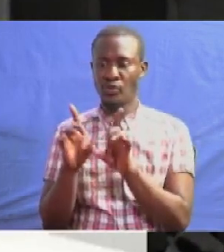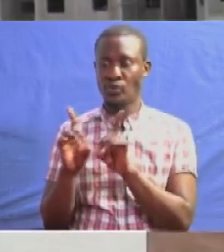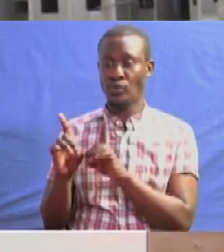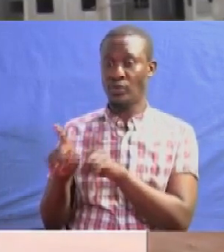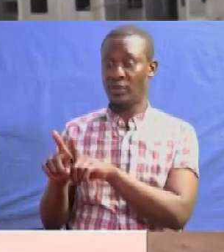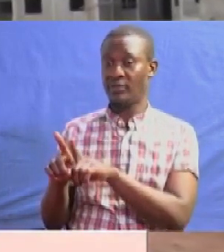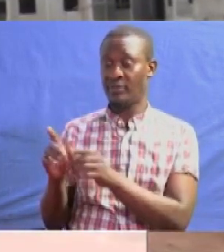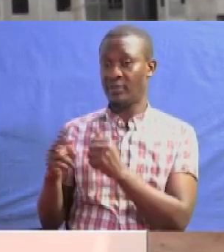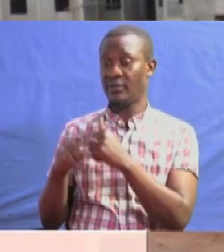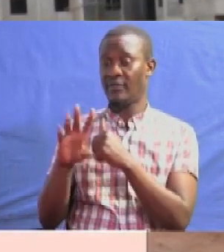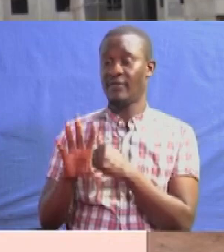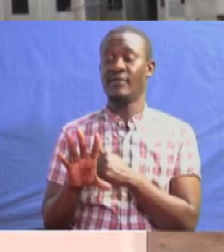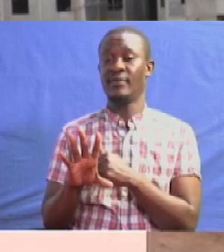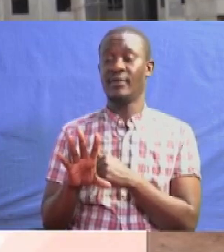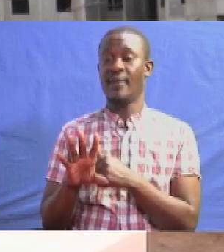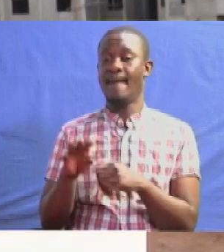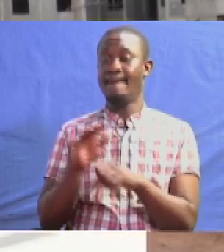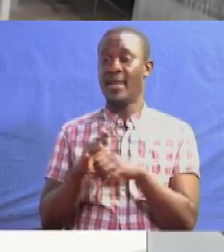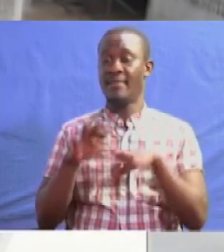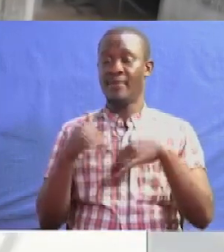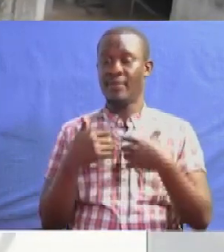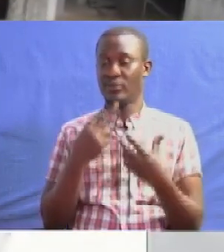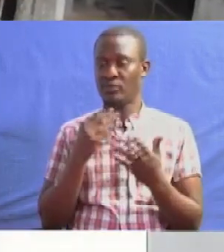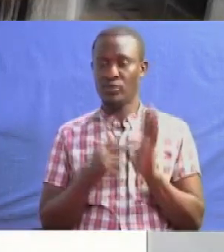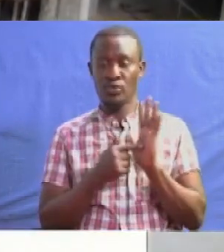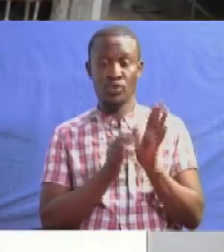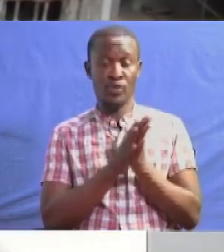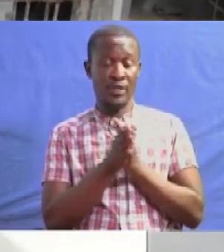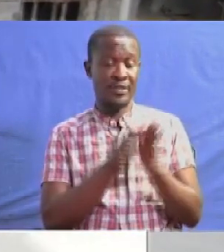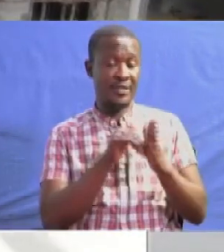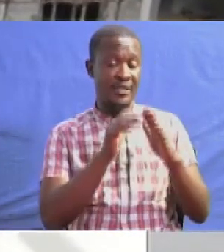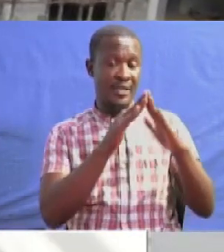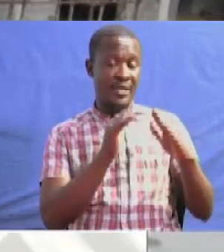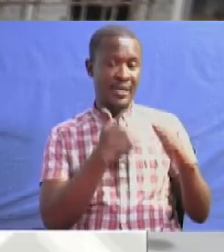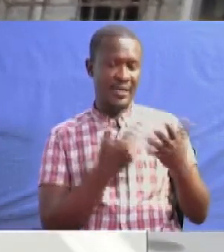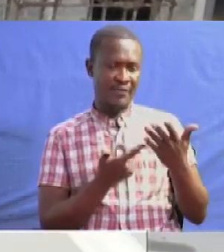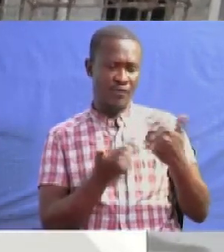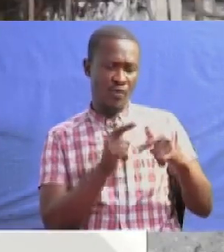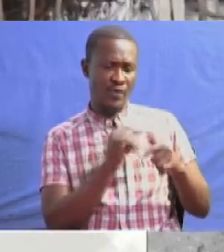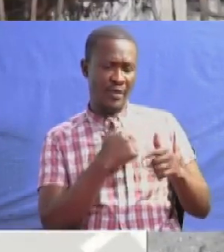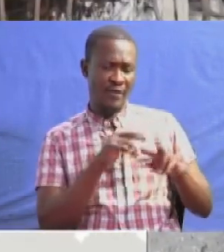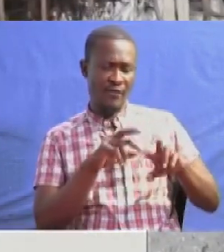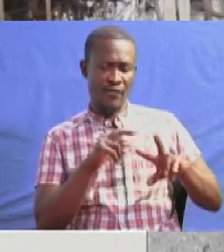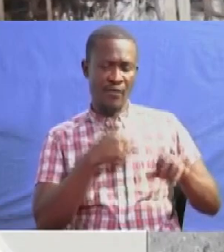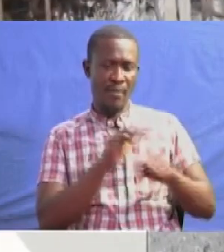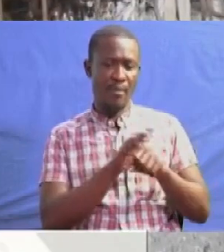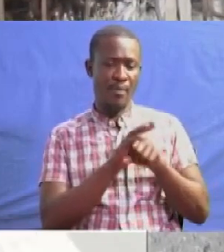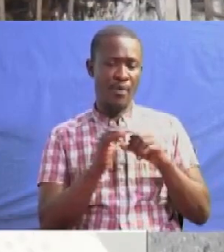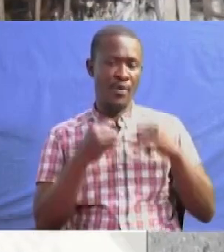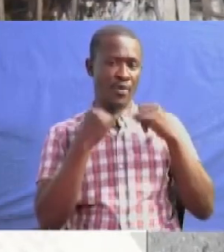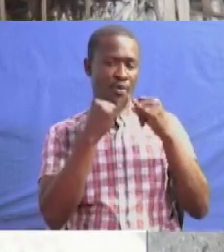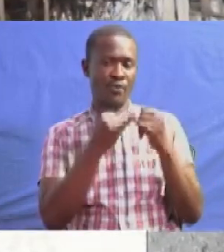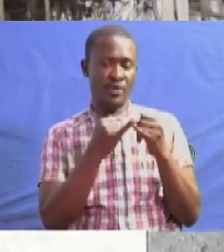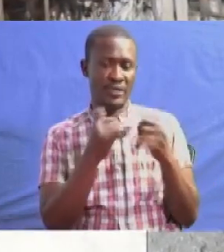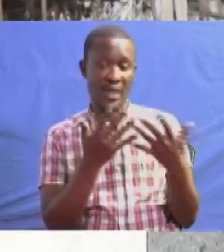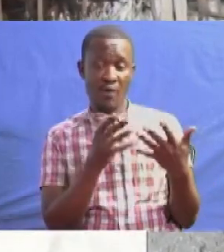floor. The MP noted that several people have already shown interest in the houses as they flock on the site seeking for more information in regards